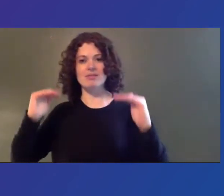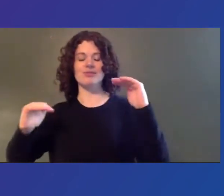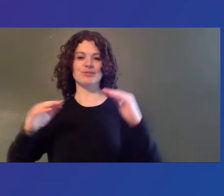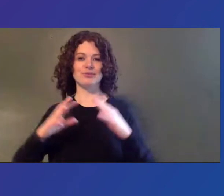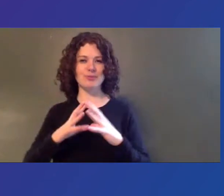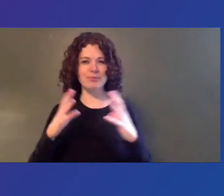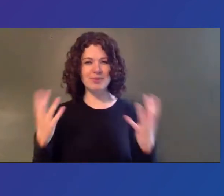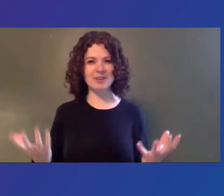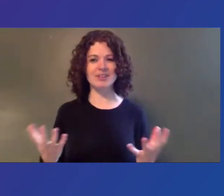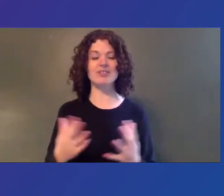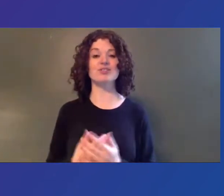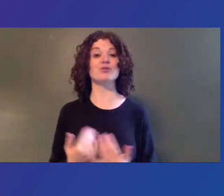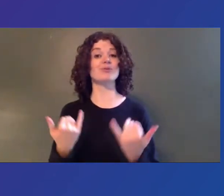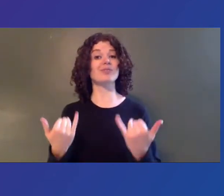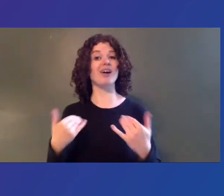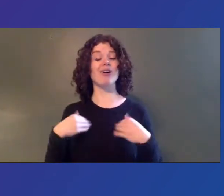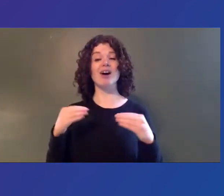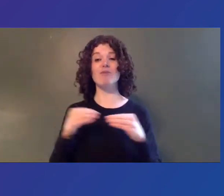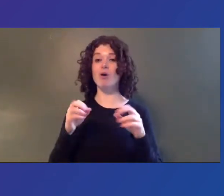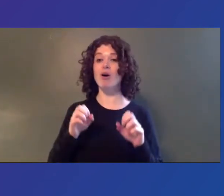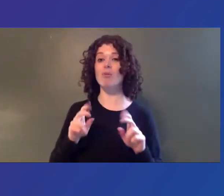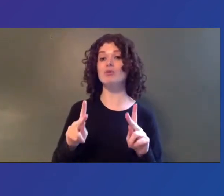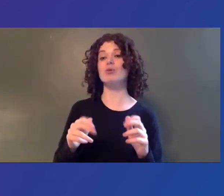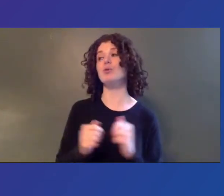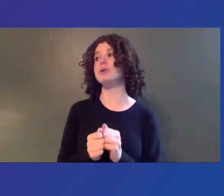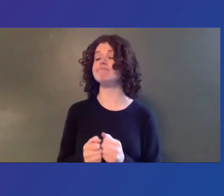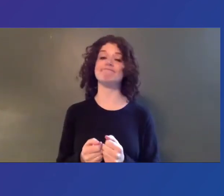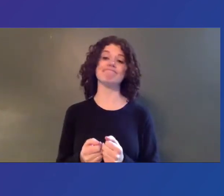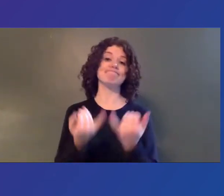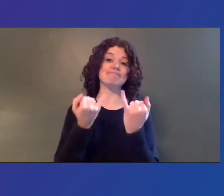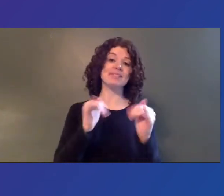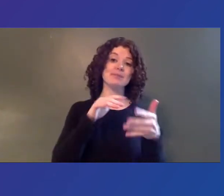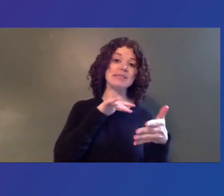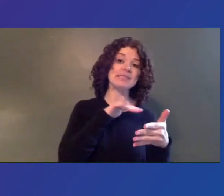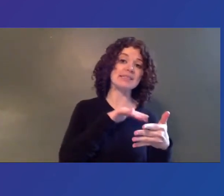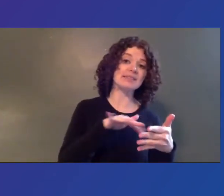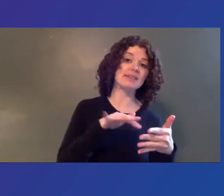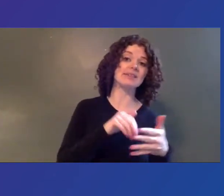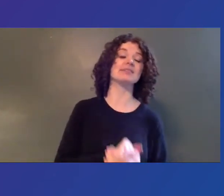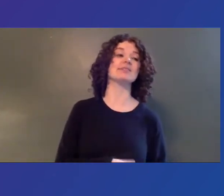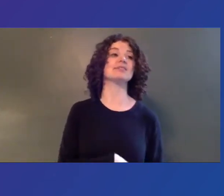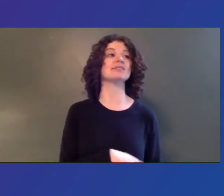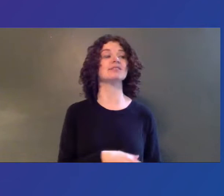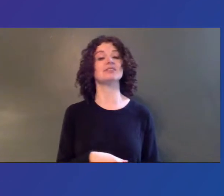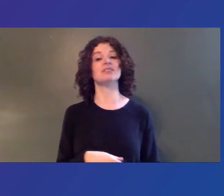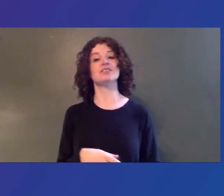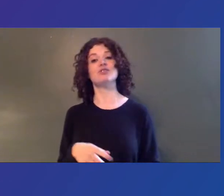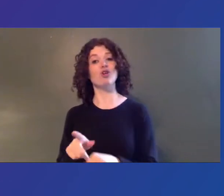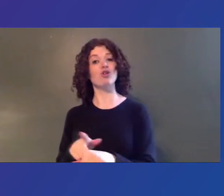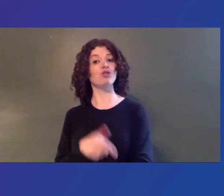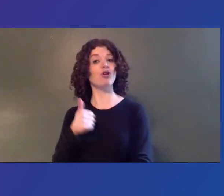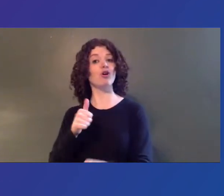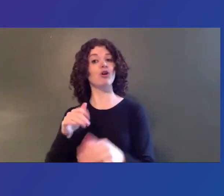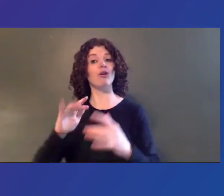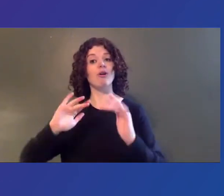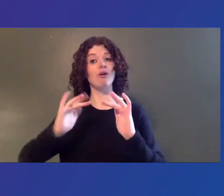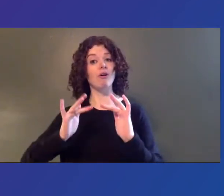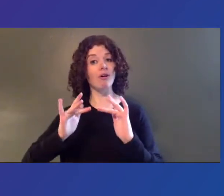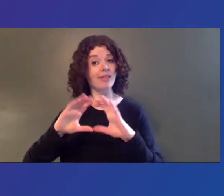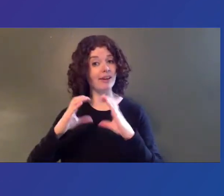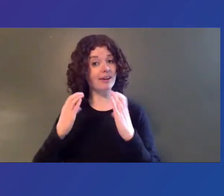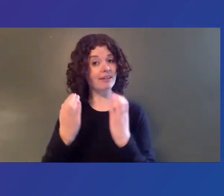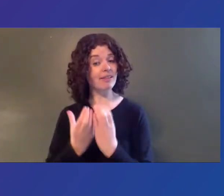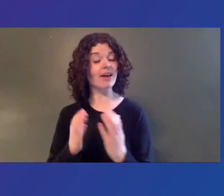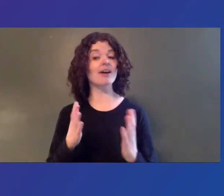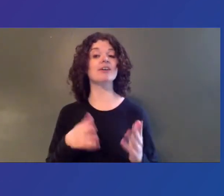opportunities with independent studies, long online classes. I think since